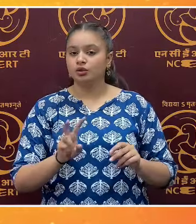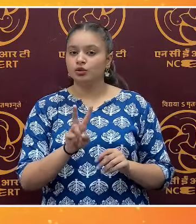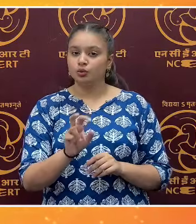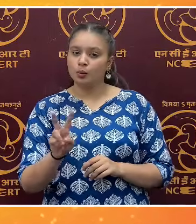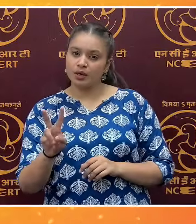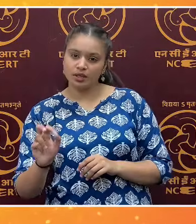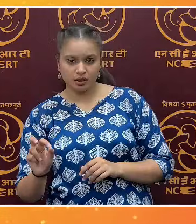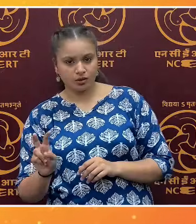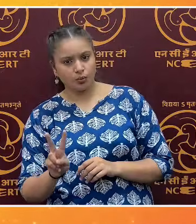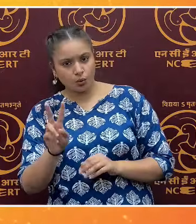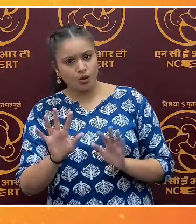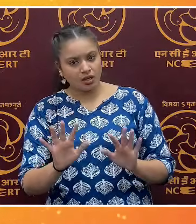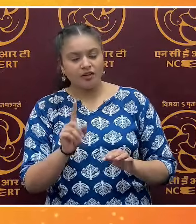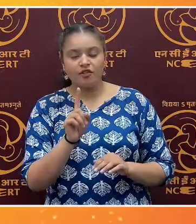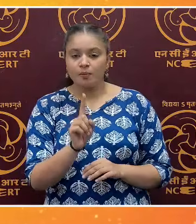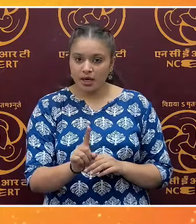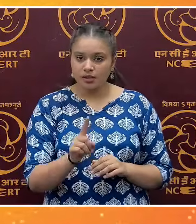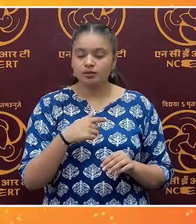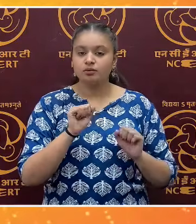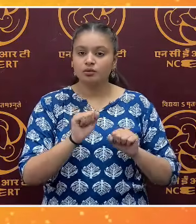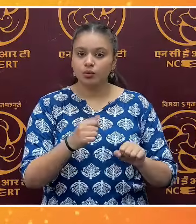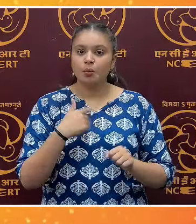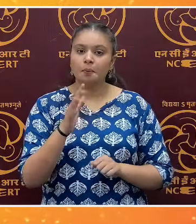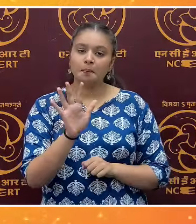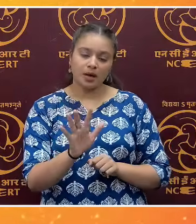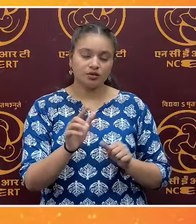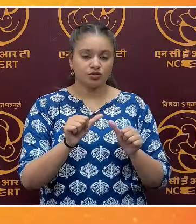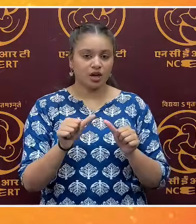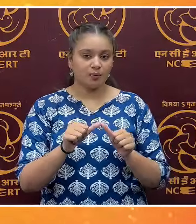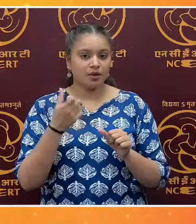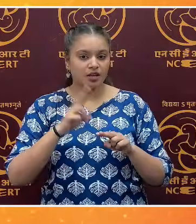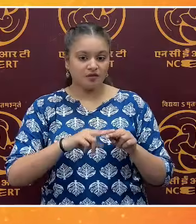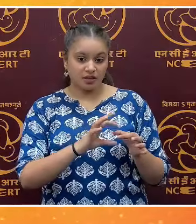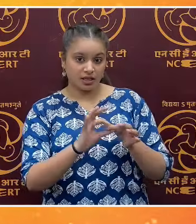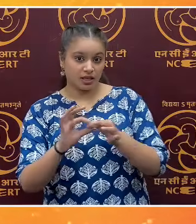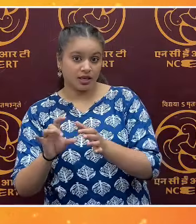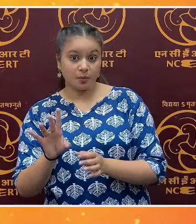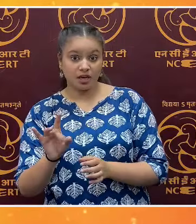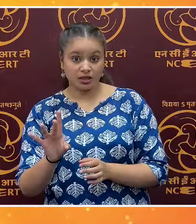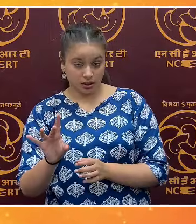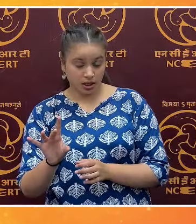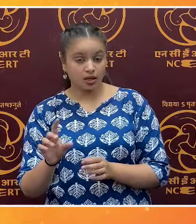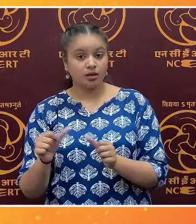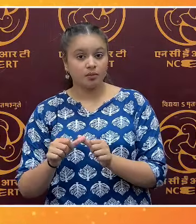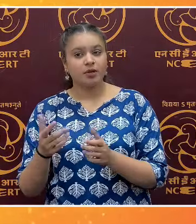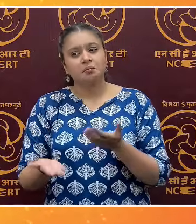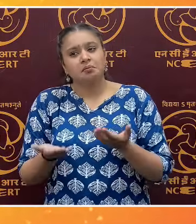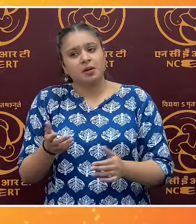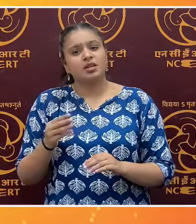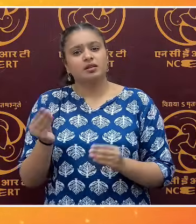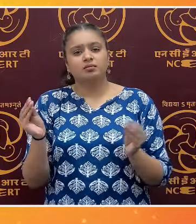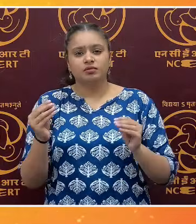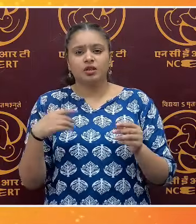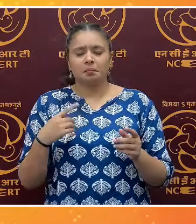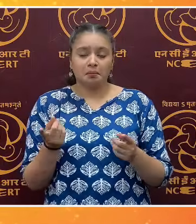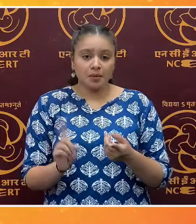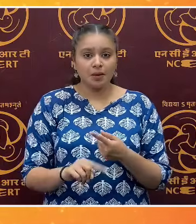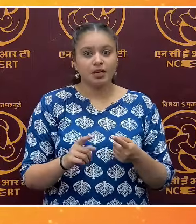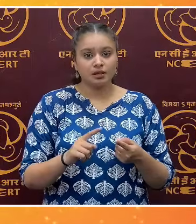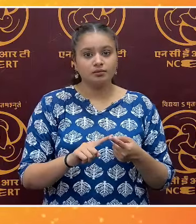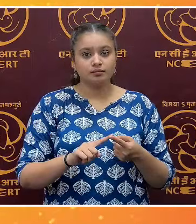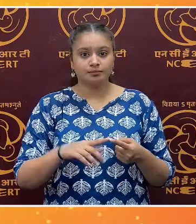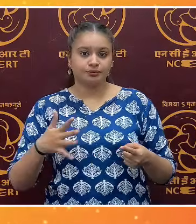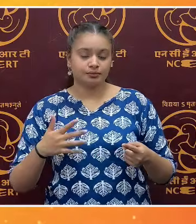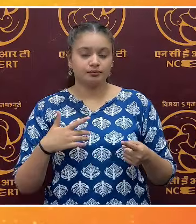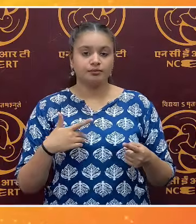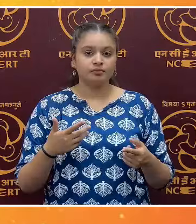but current requirement is only 5 ampere. If you connect it through a 15 ampere circuit, so maybe some circuit will, or it will